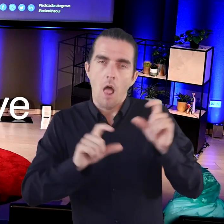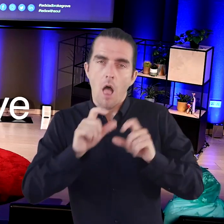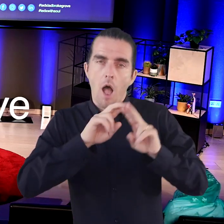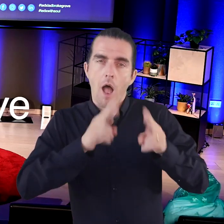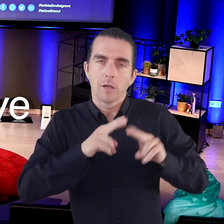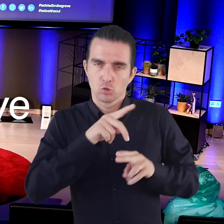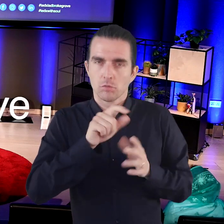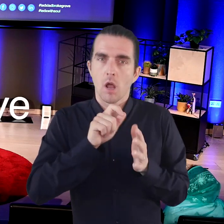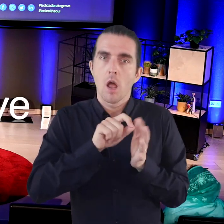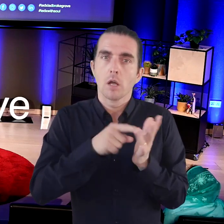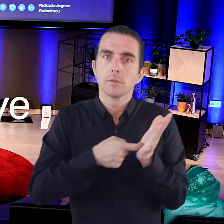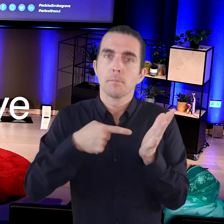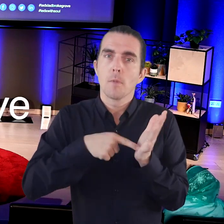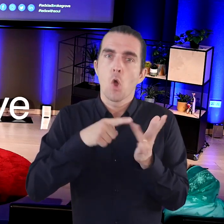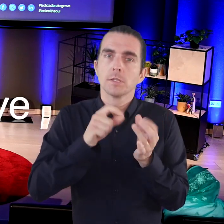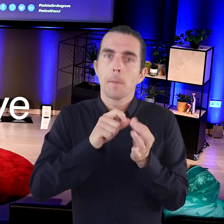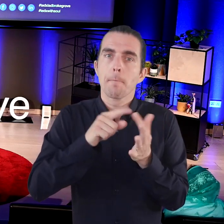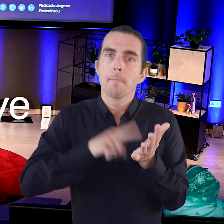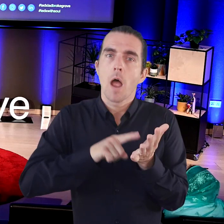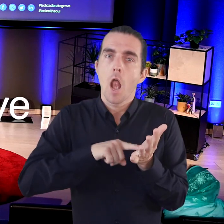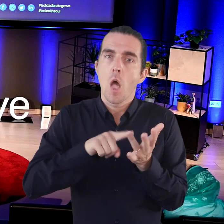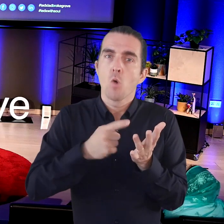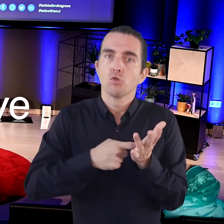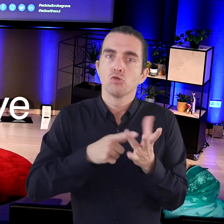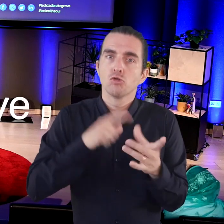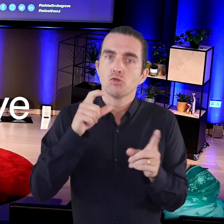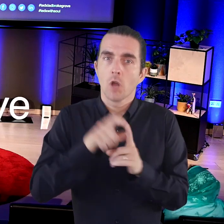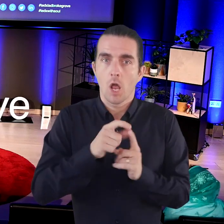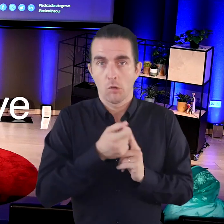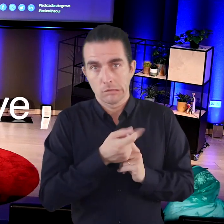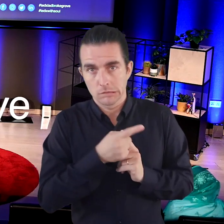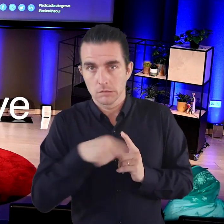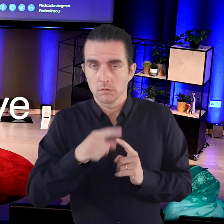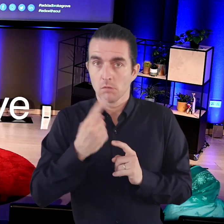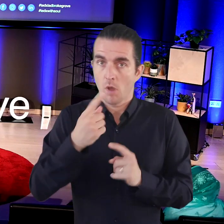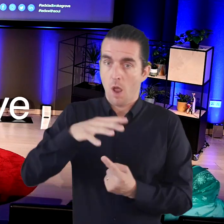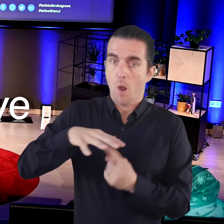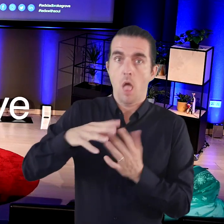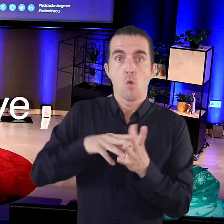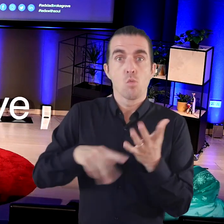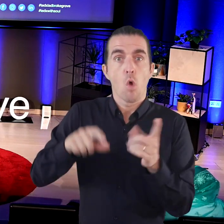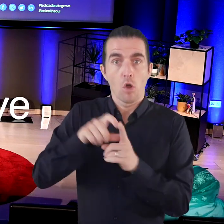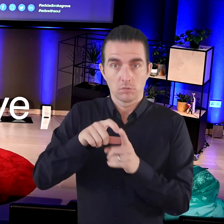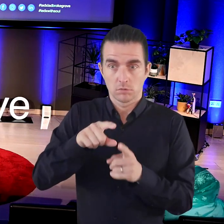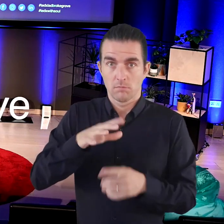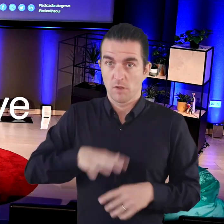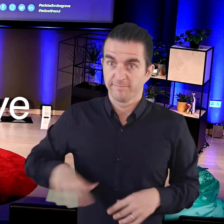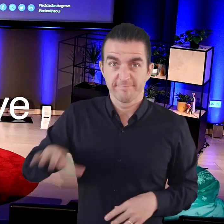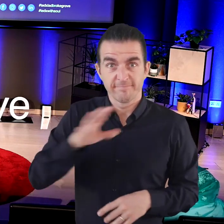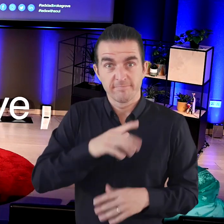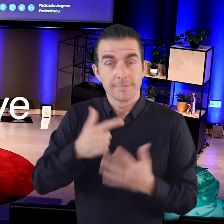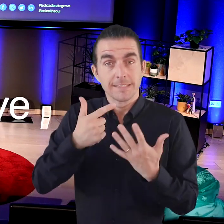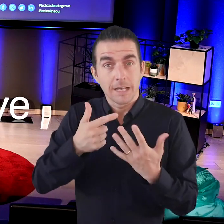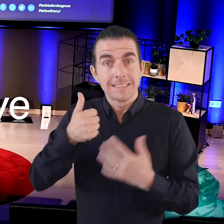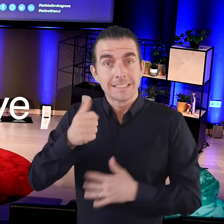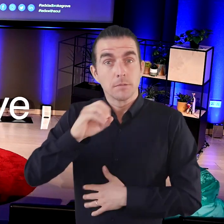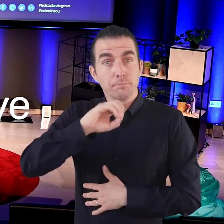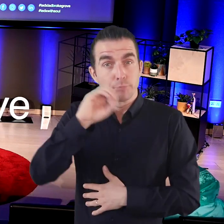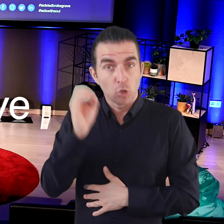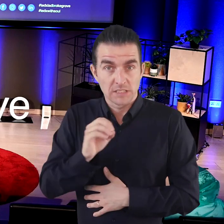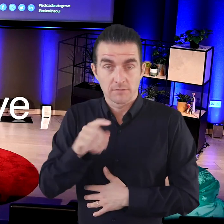Yet, in one local ward alone, 76% of households suffer from at least one form of